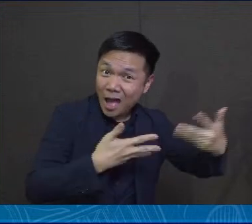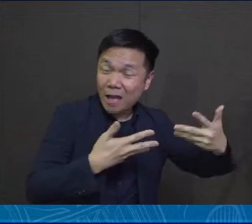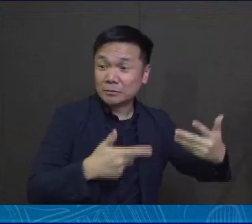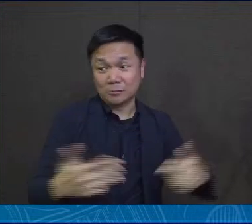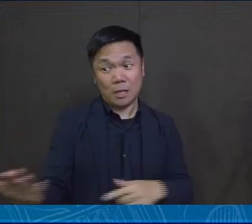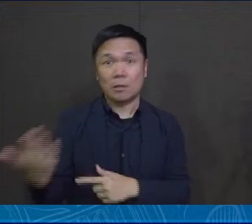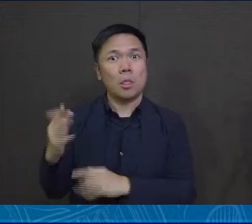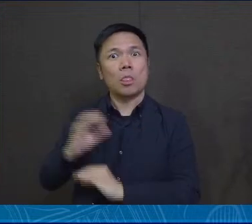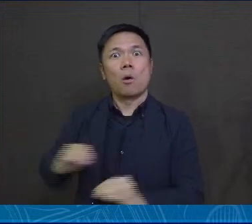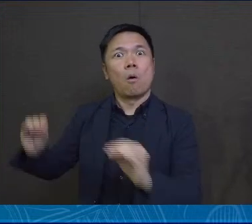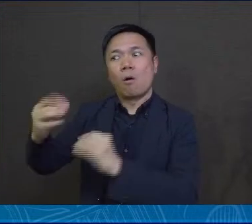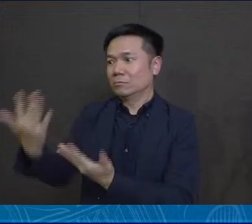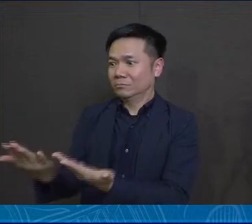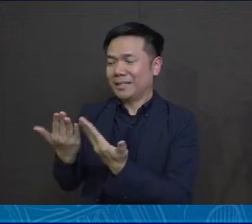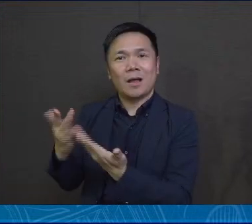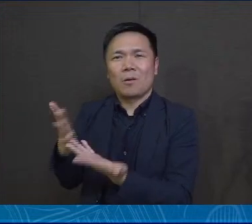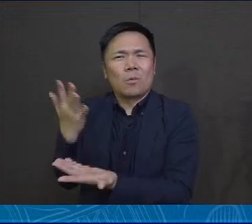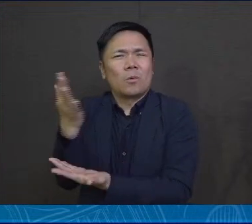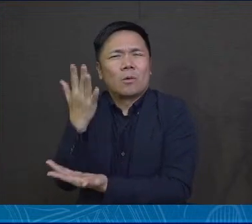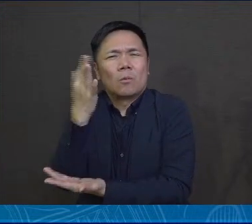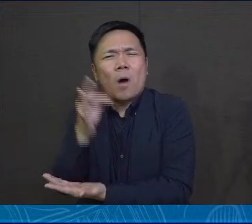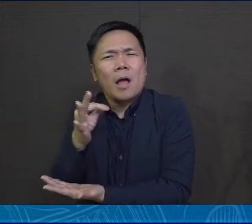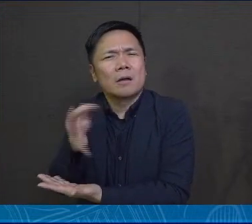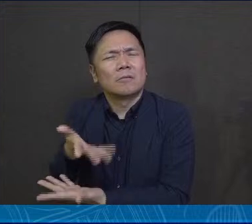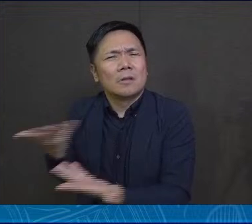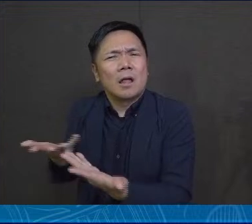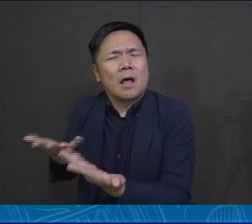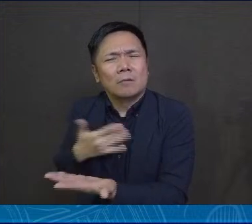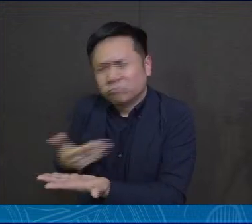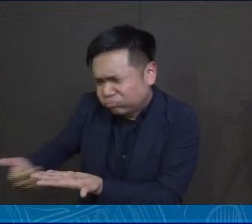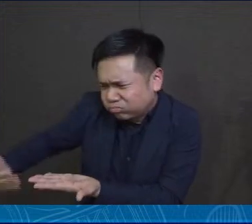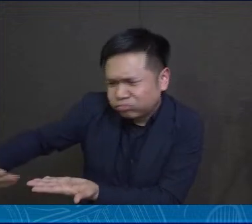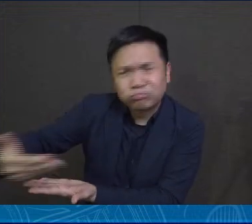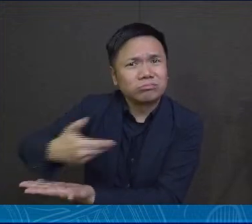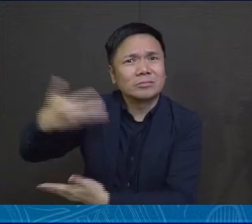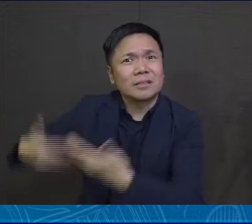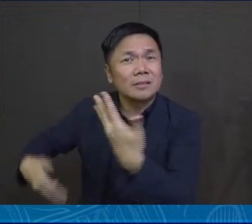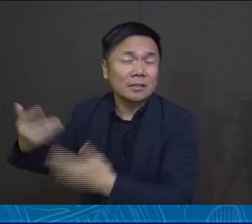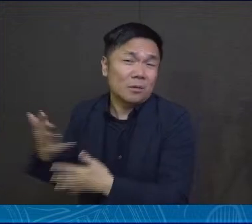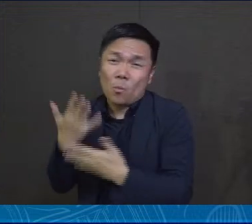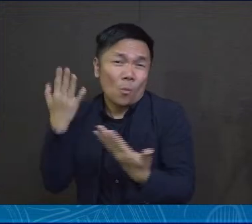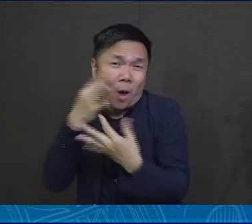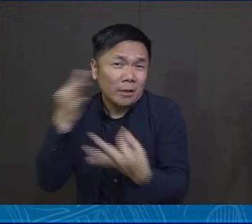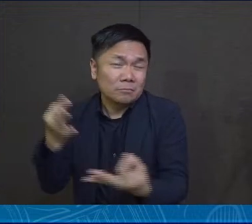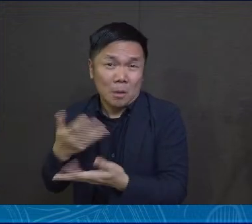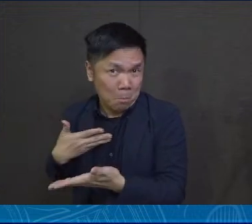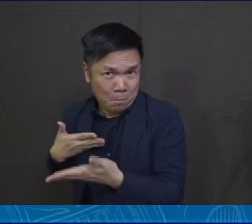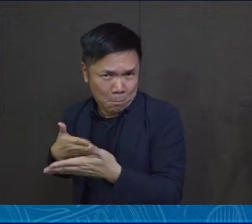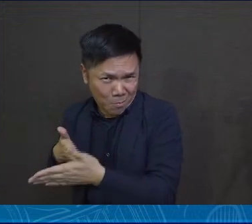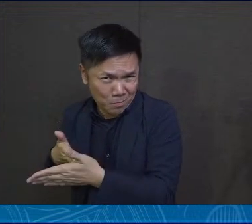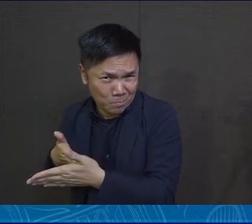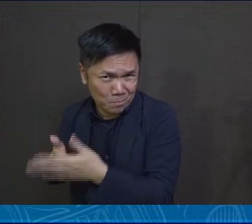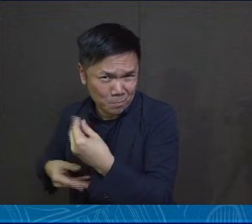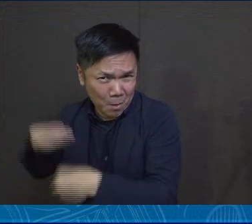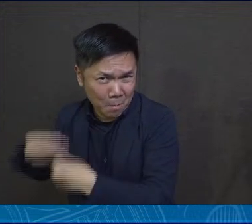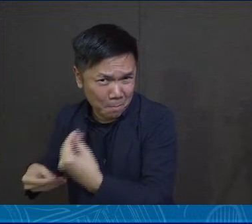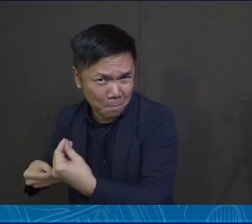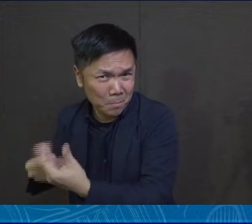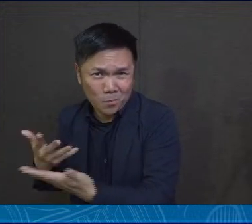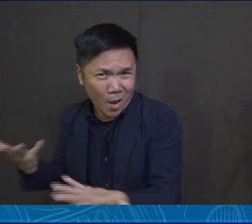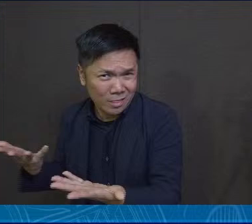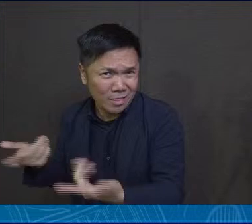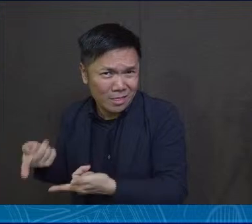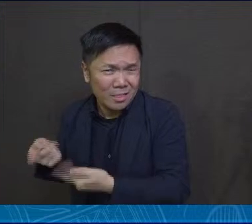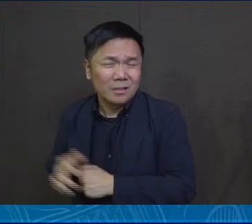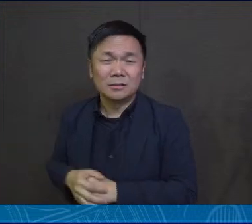for instance, then what are the barriers in which it is to, or which exist to actually collect it? And what are the ways